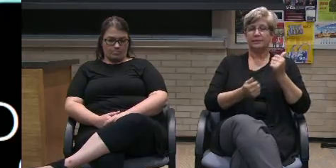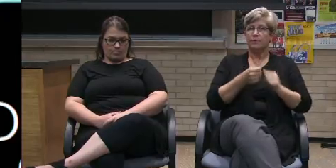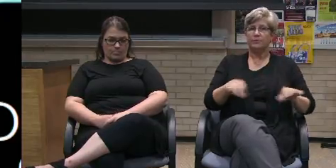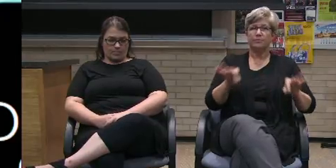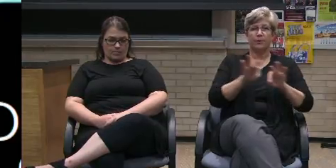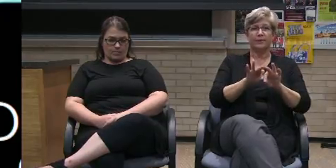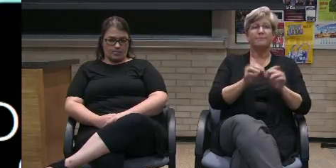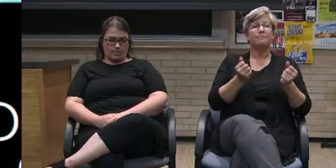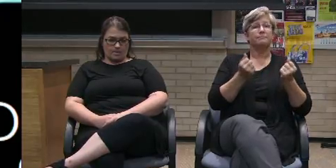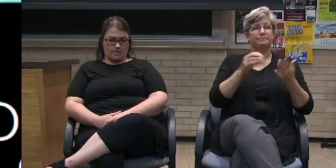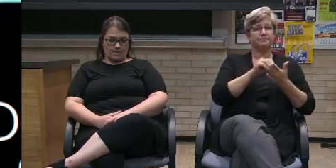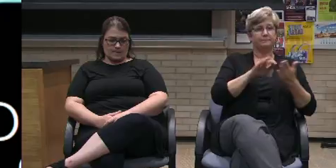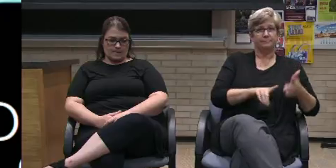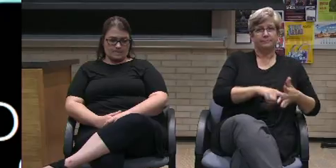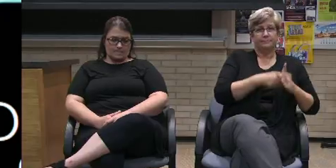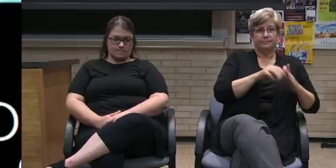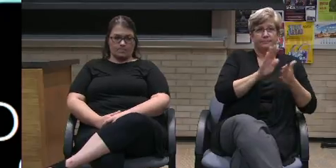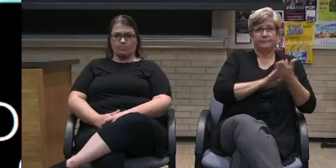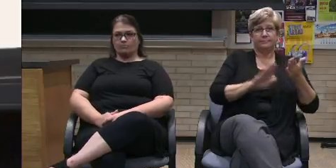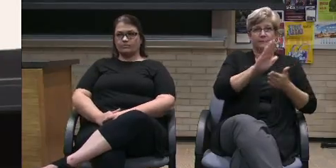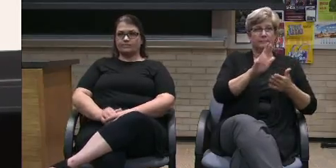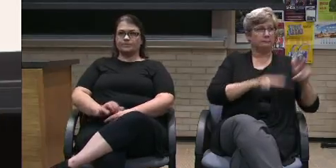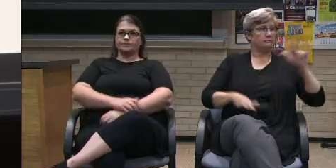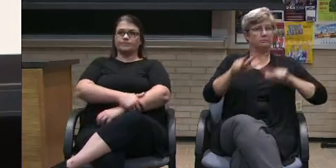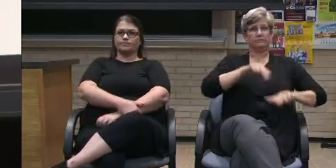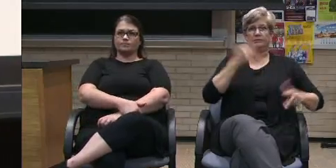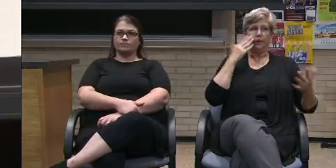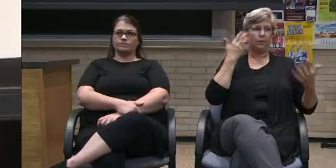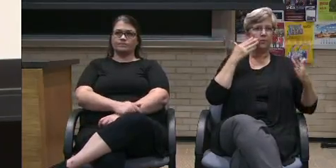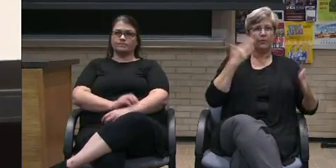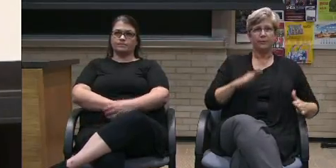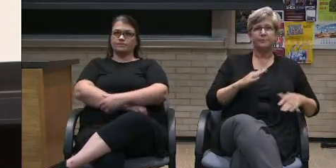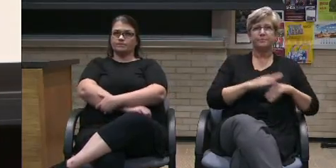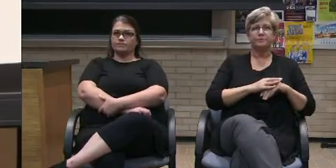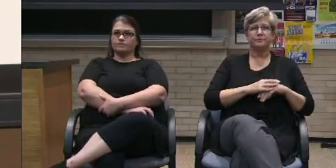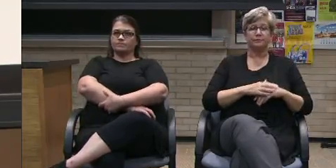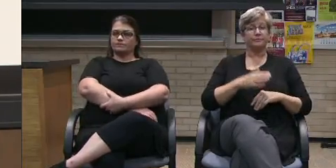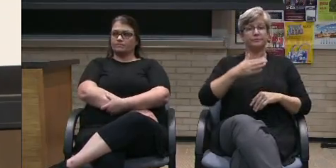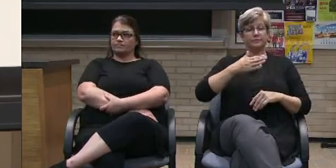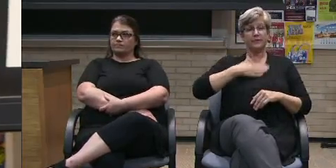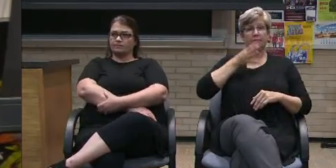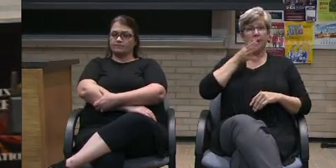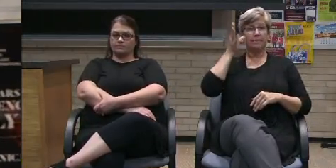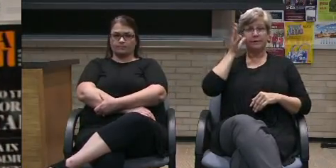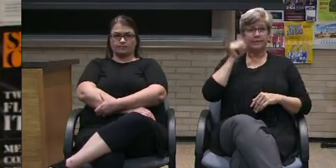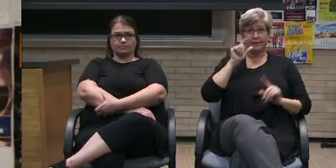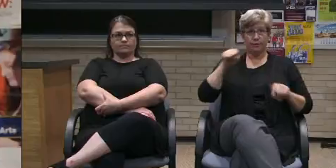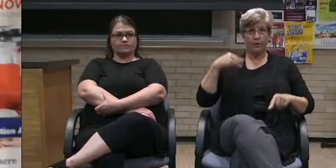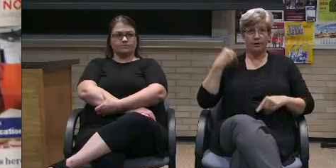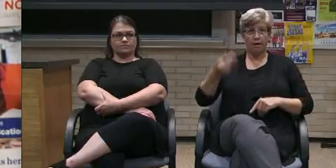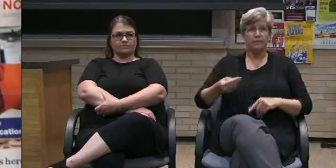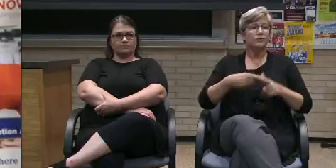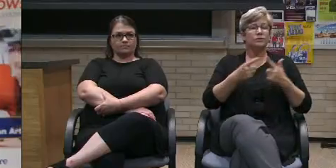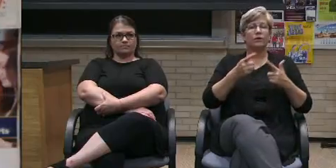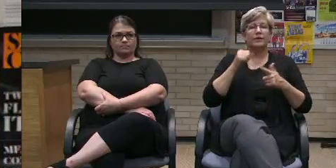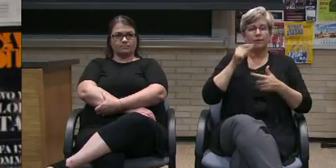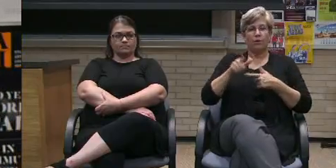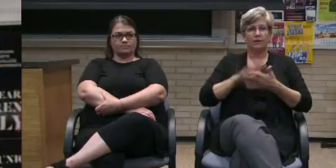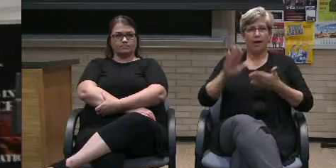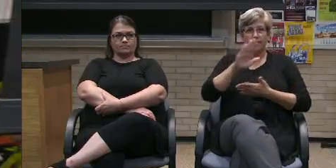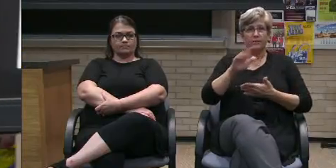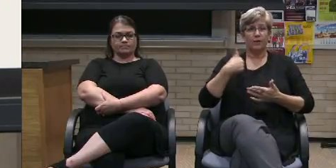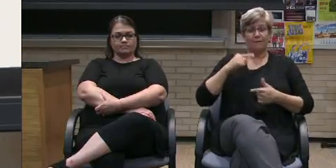peers probably called their parents when they were first weekend in college and their parents said, so did you review the syllabi? You got your textbooks? Did you check where your classes are? Did